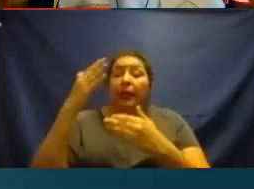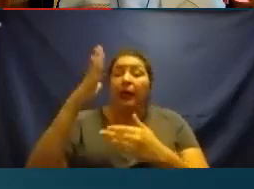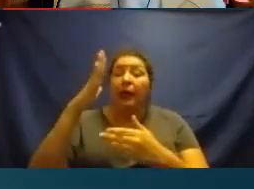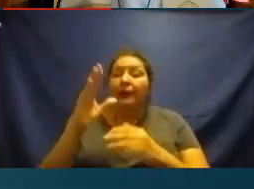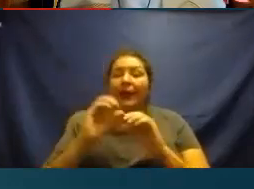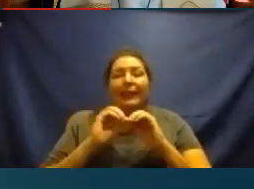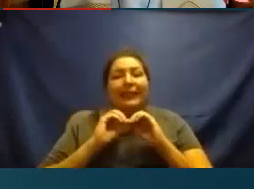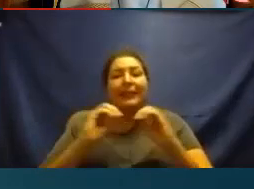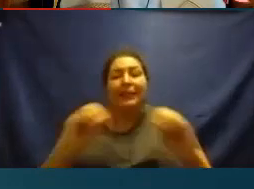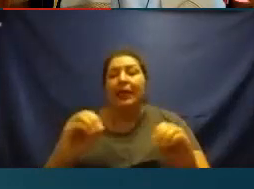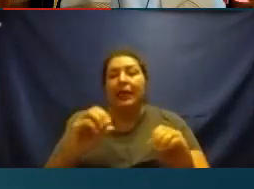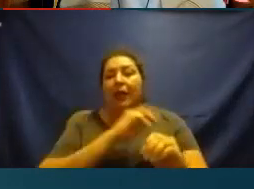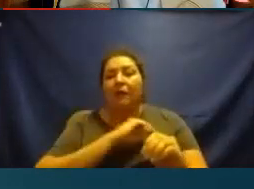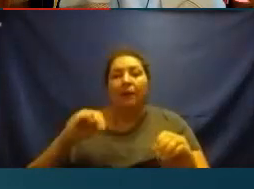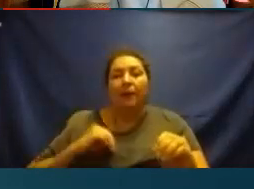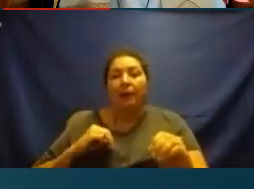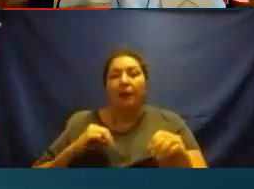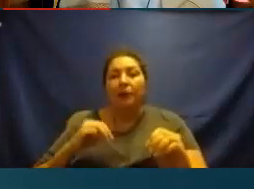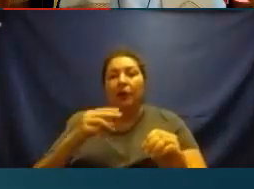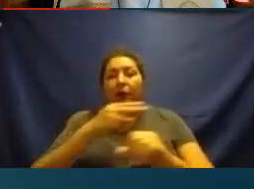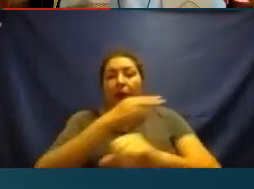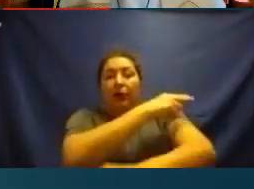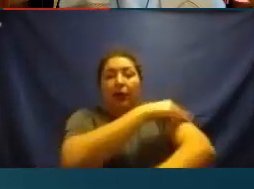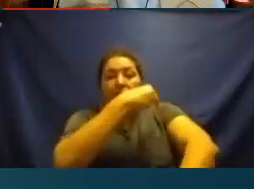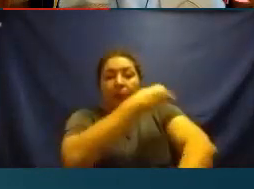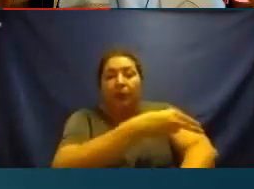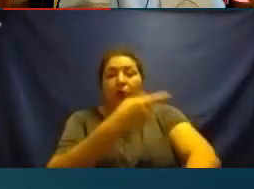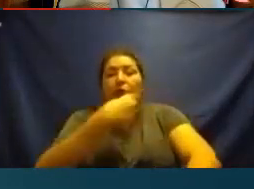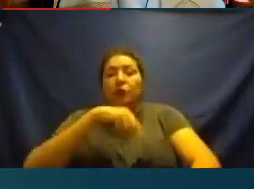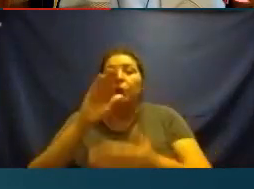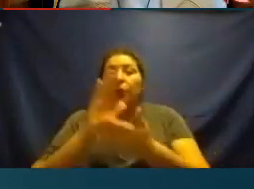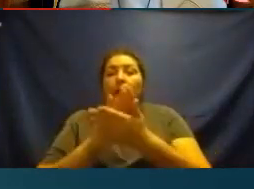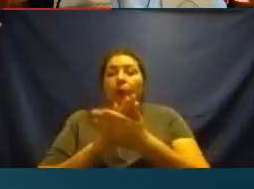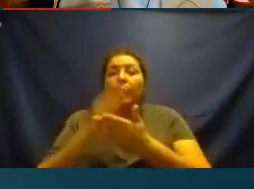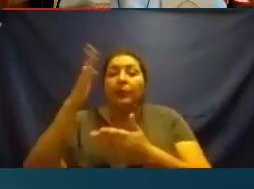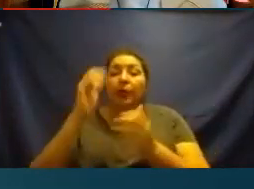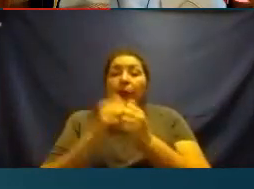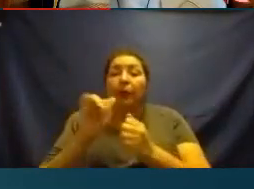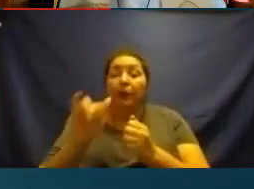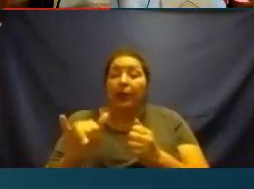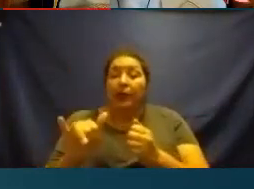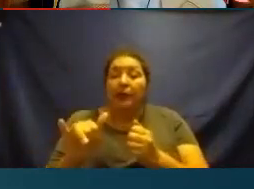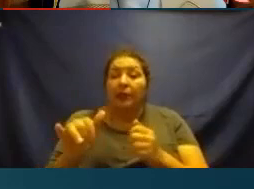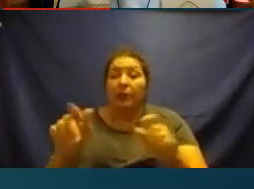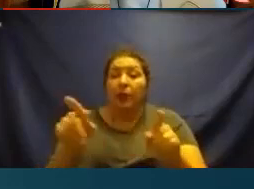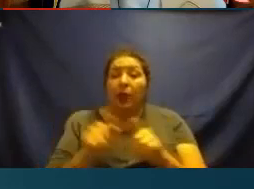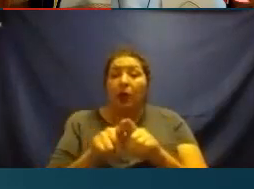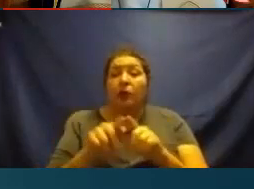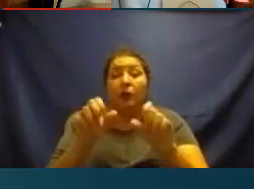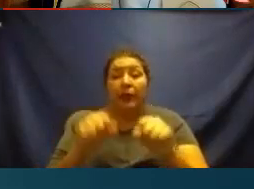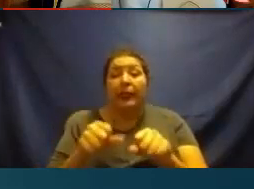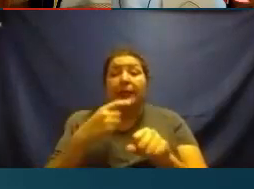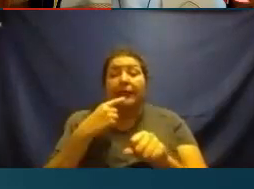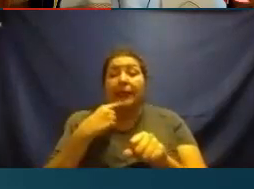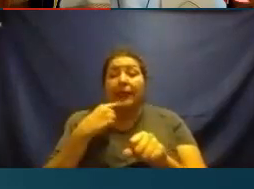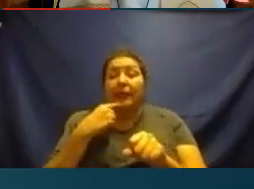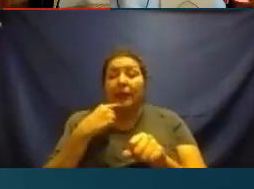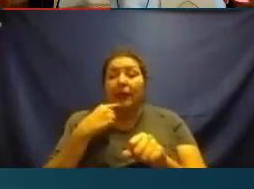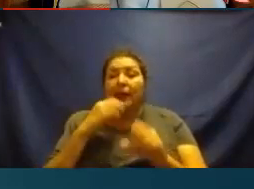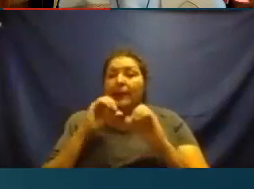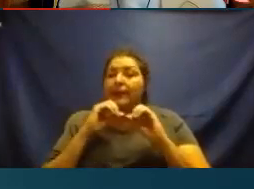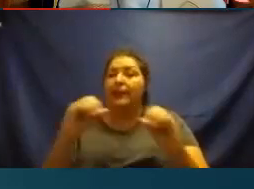are currently in the hospital, and so we praise God with that. We're also can say that none